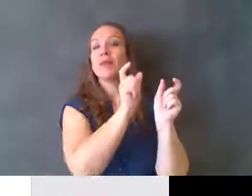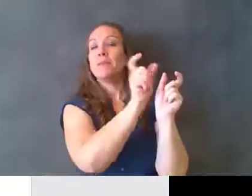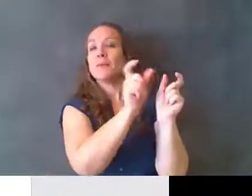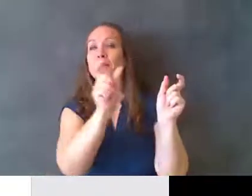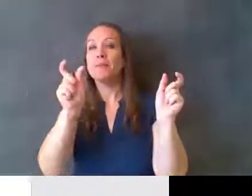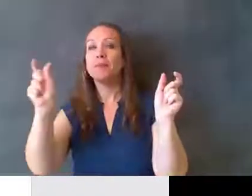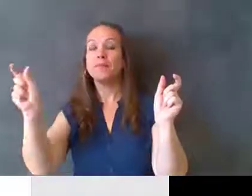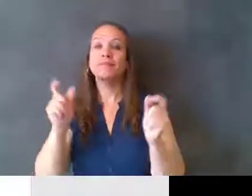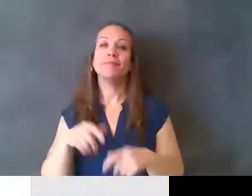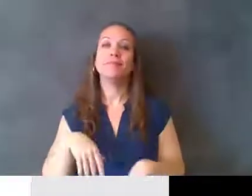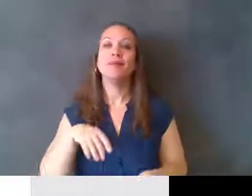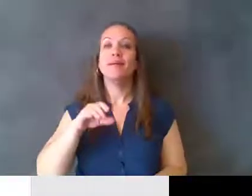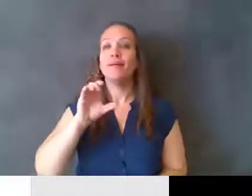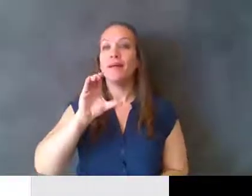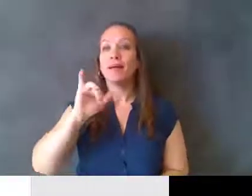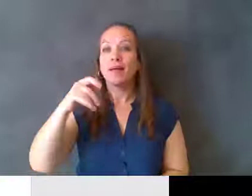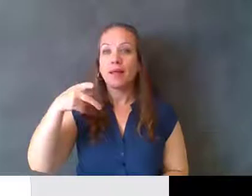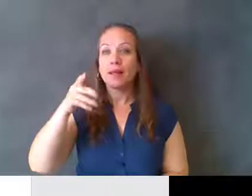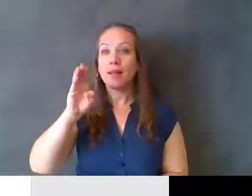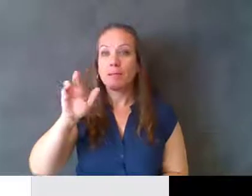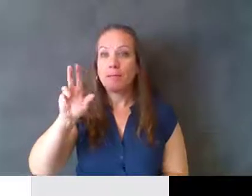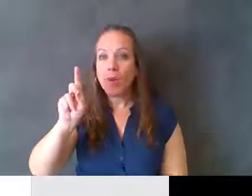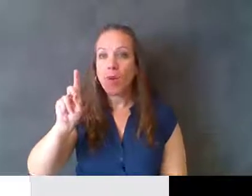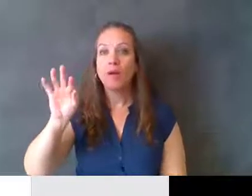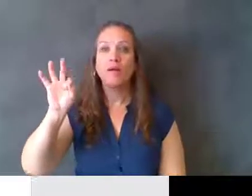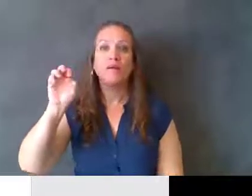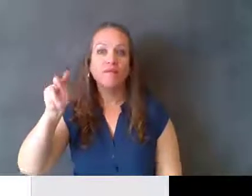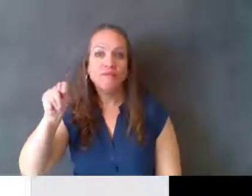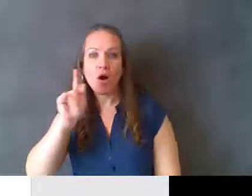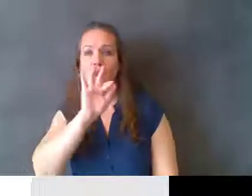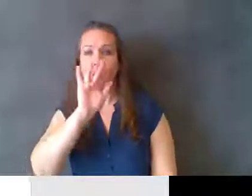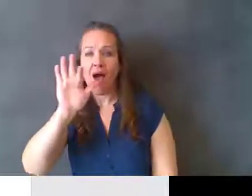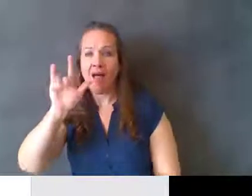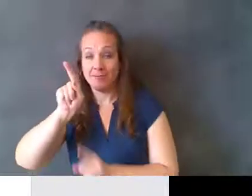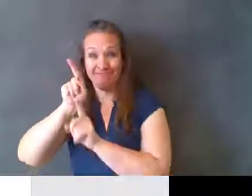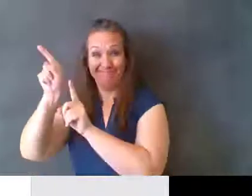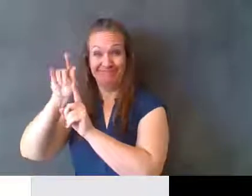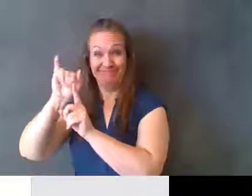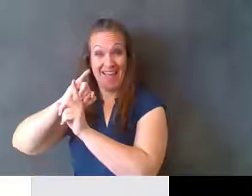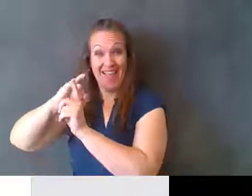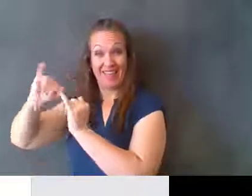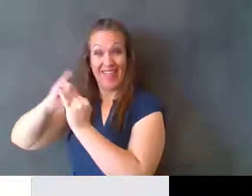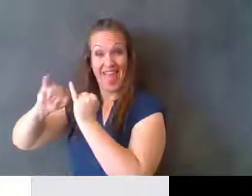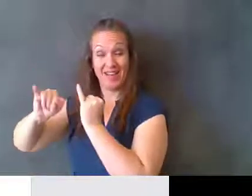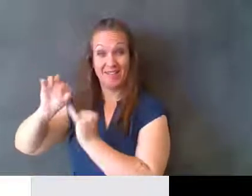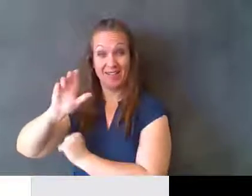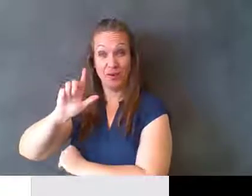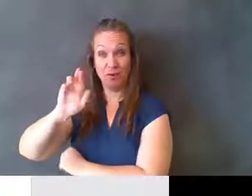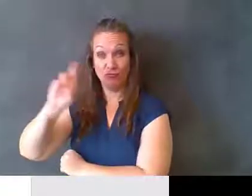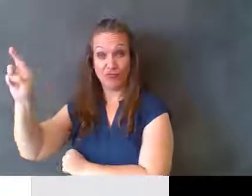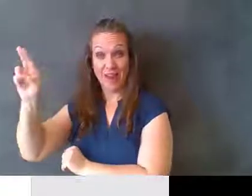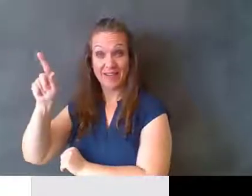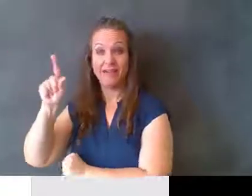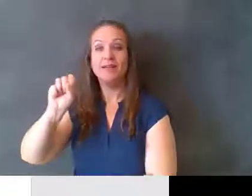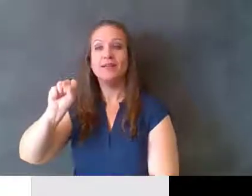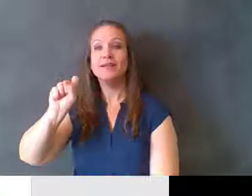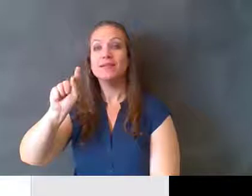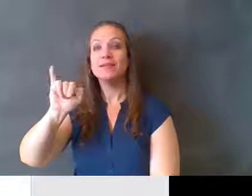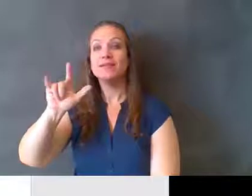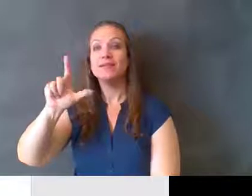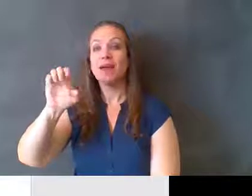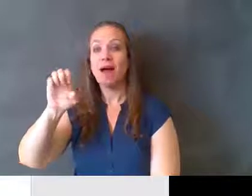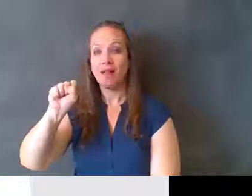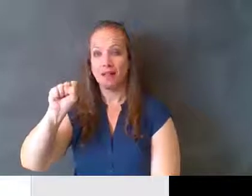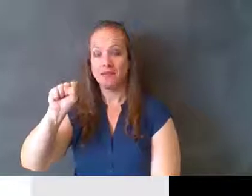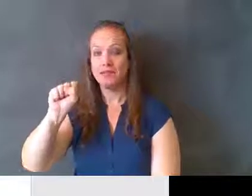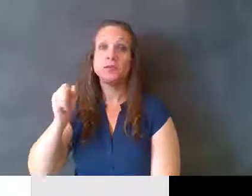paragraph, and styles. Styles is where we're going to find everything to add structure. And my styles might look a little bit